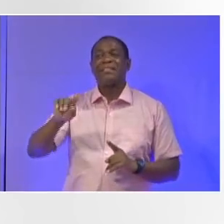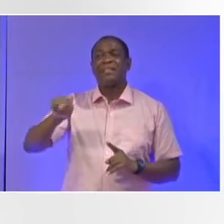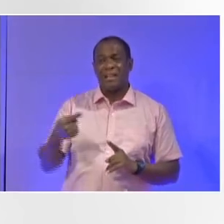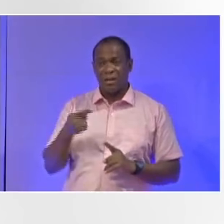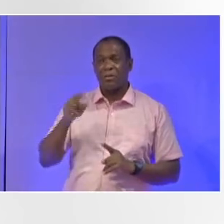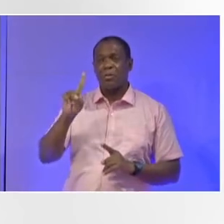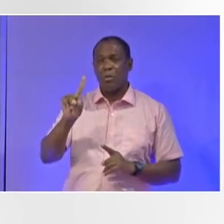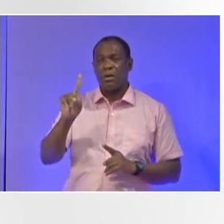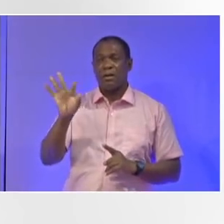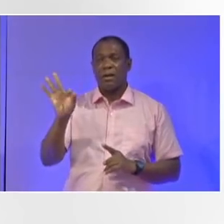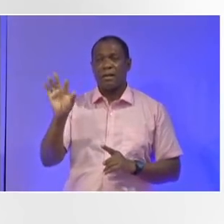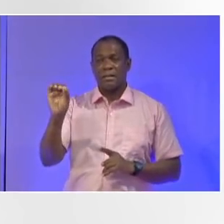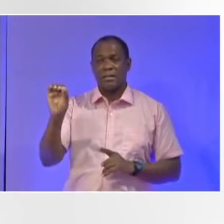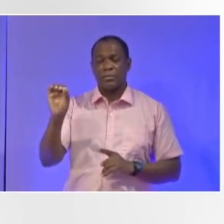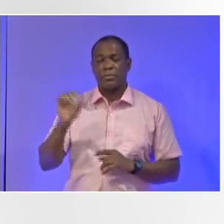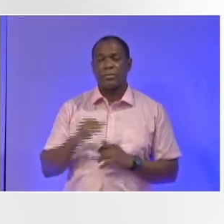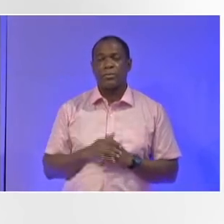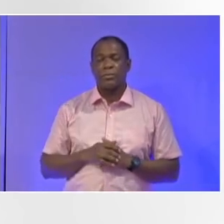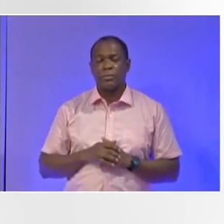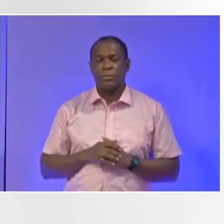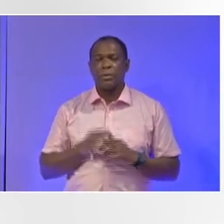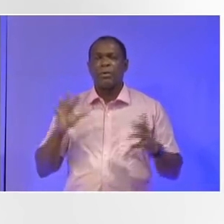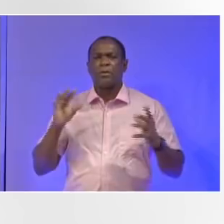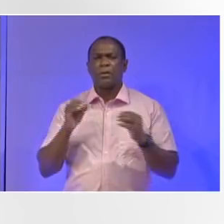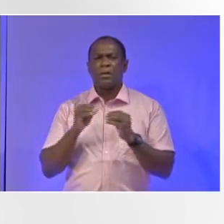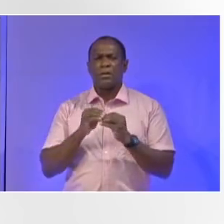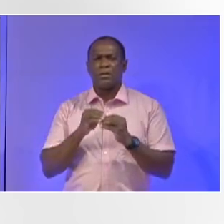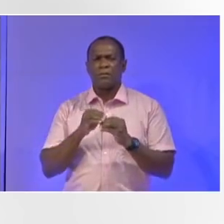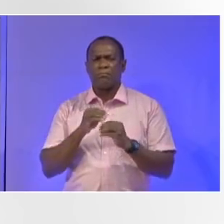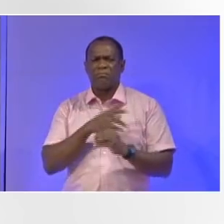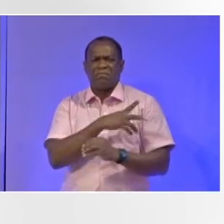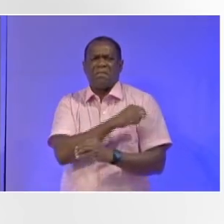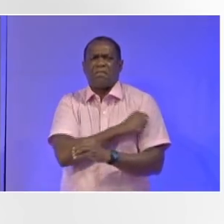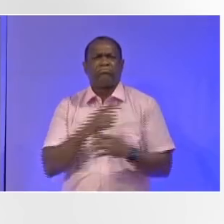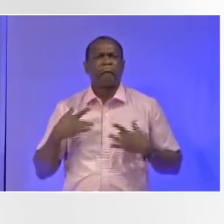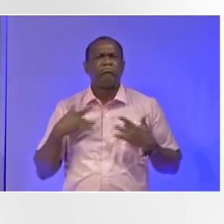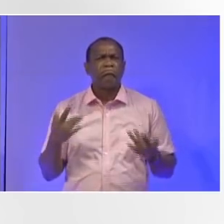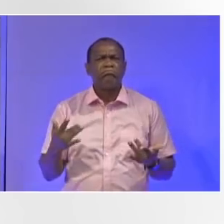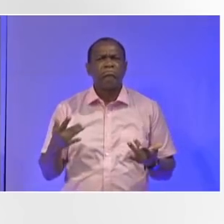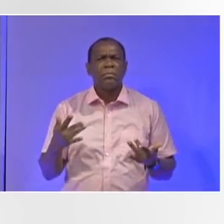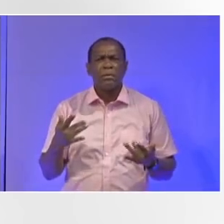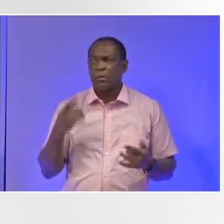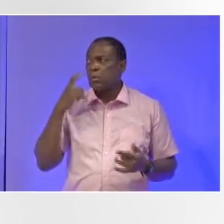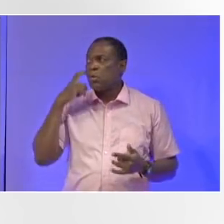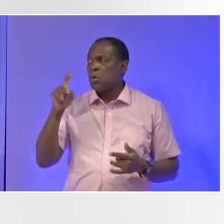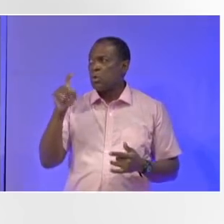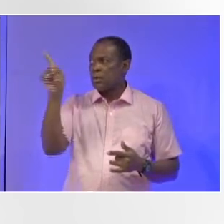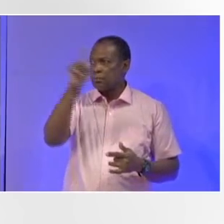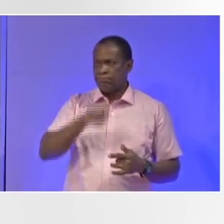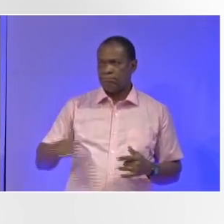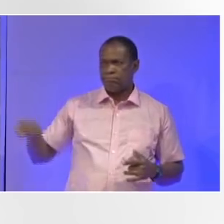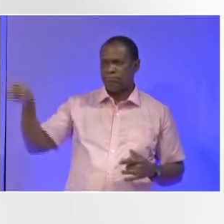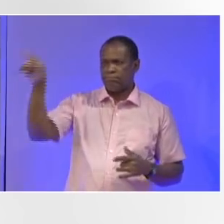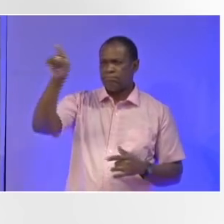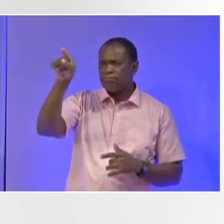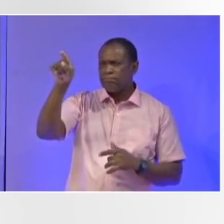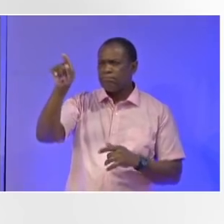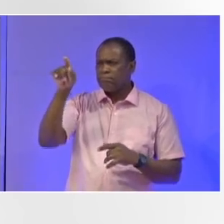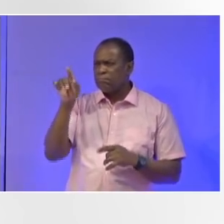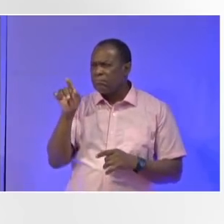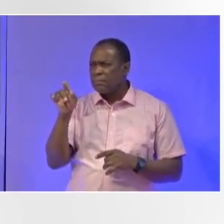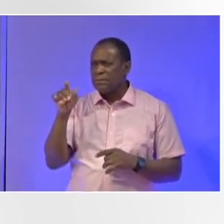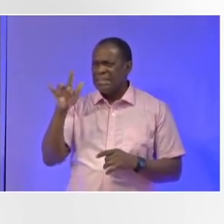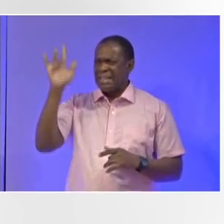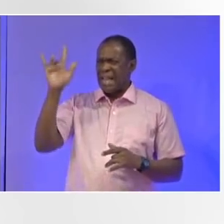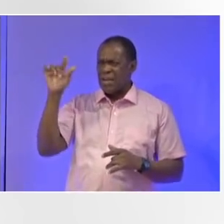16,119. In terms of vaccination status, there's a pie chart there, that circle, which in light green, you'll